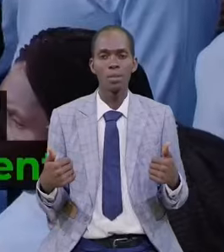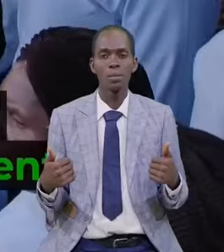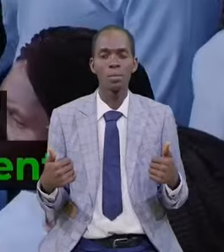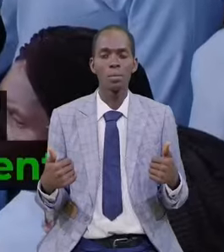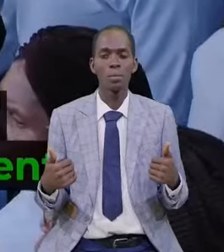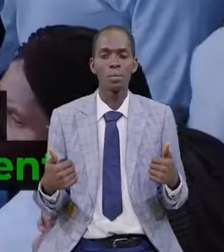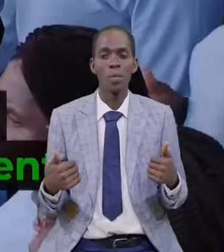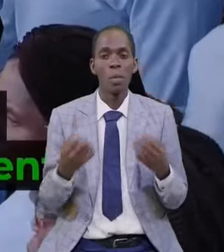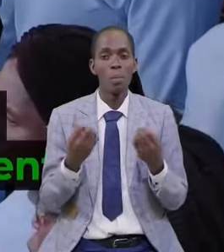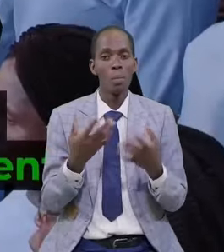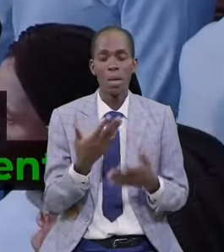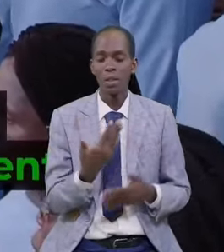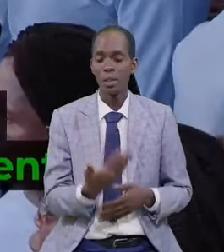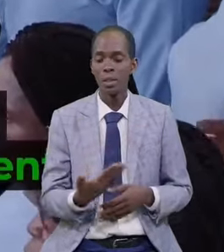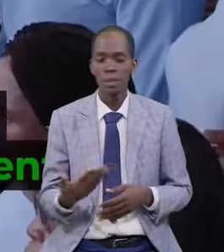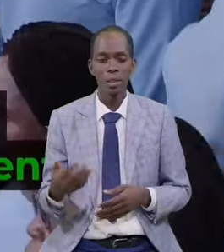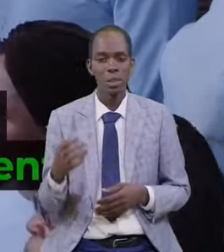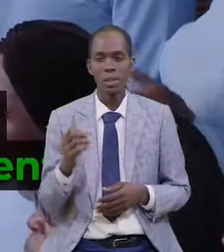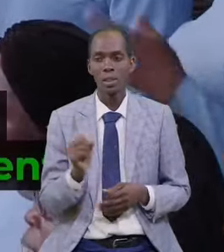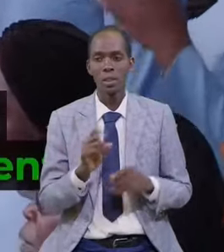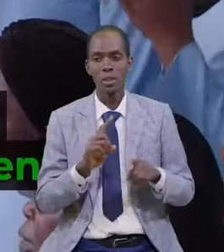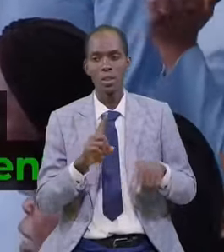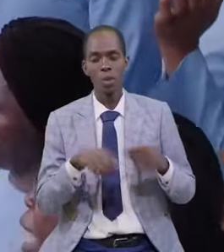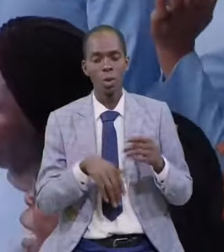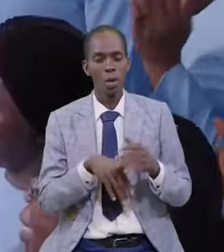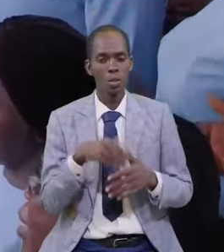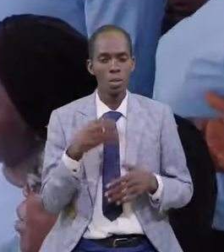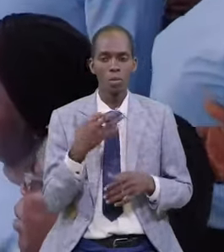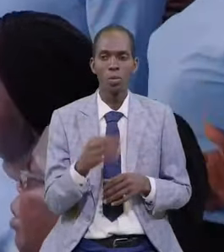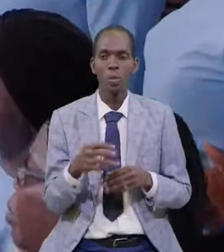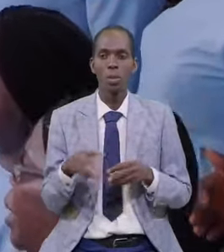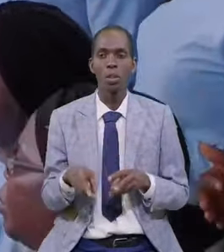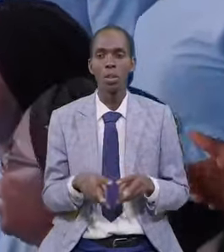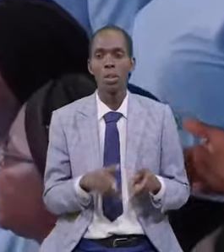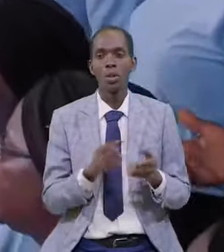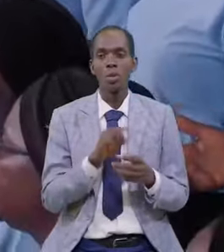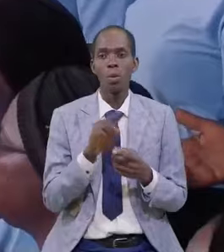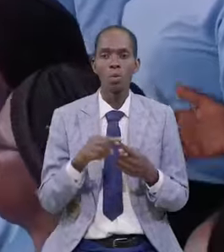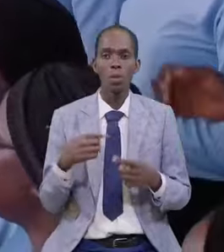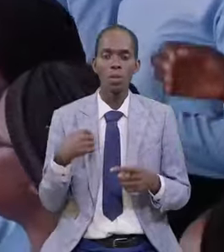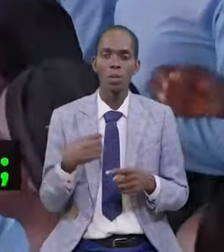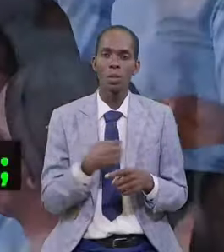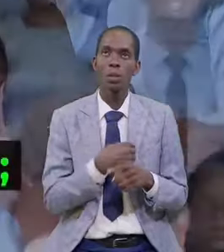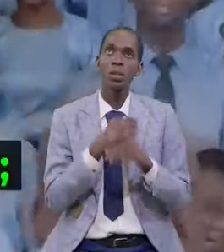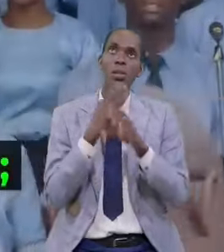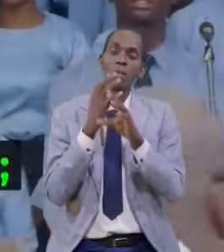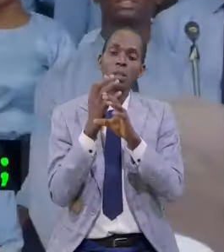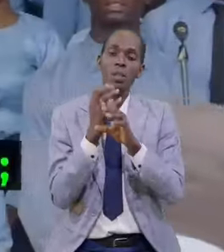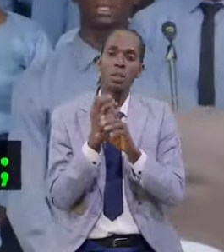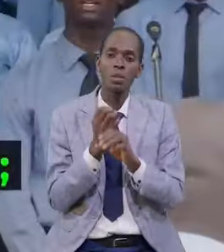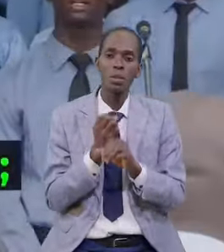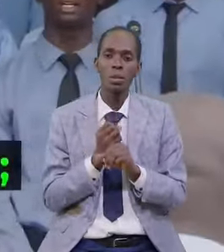and many go when we receive